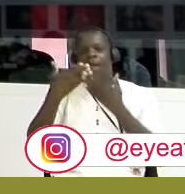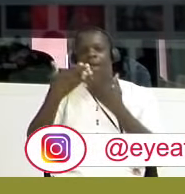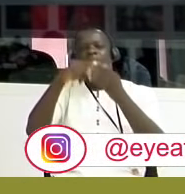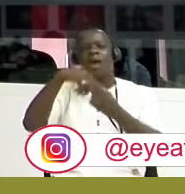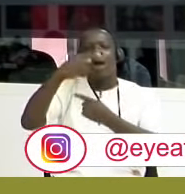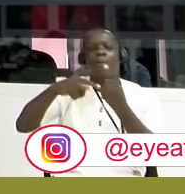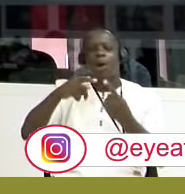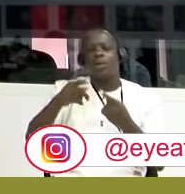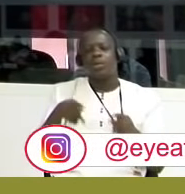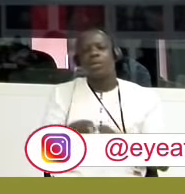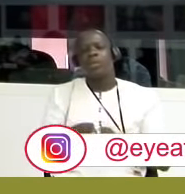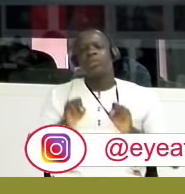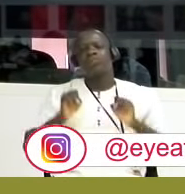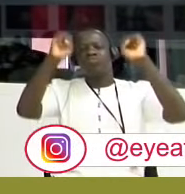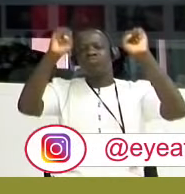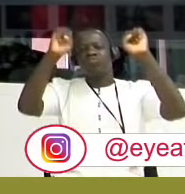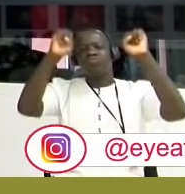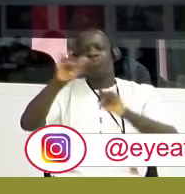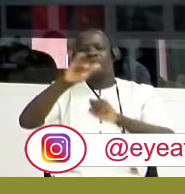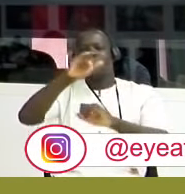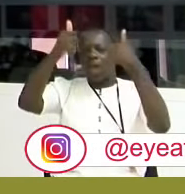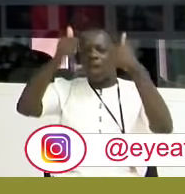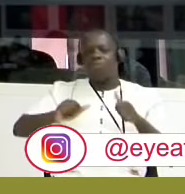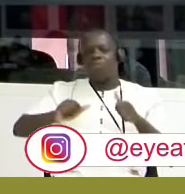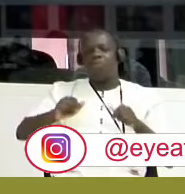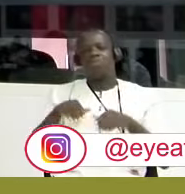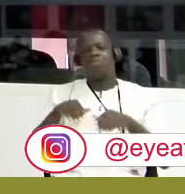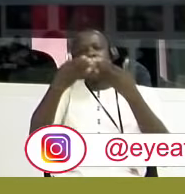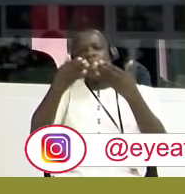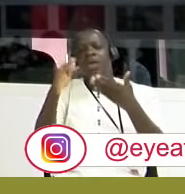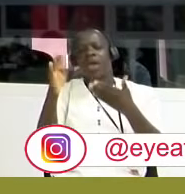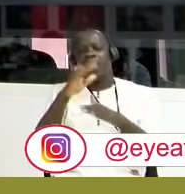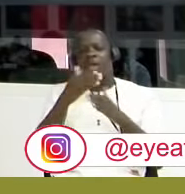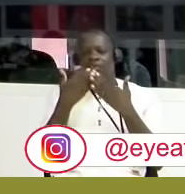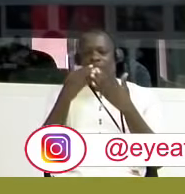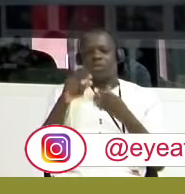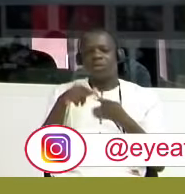any plans that they had in place? No further information.